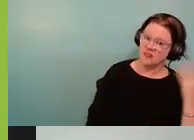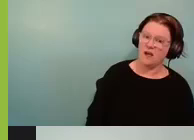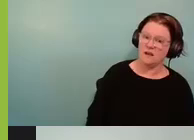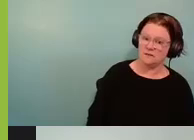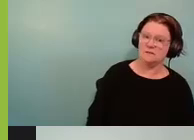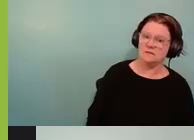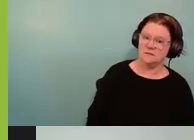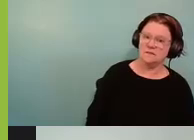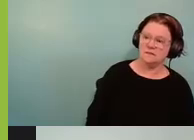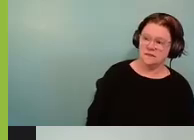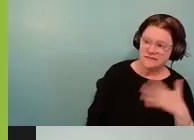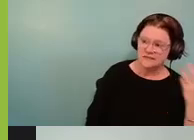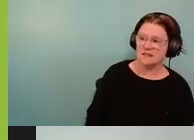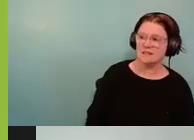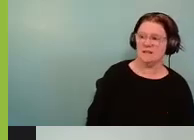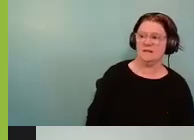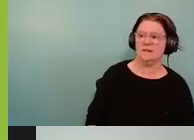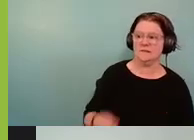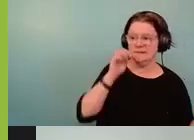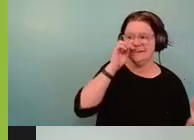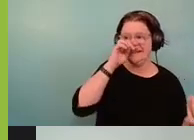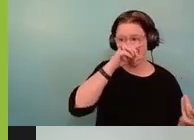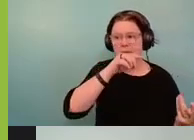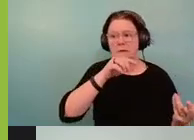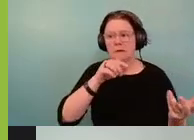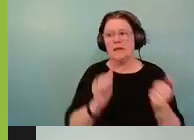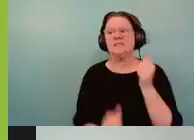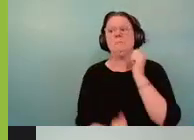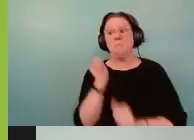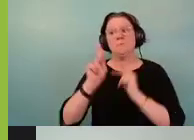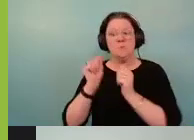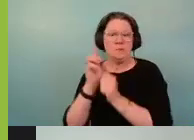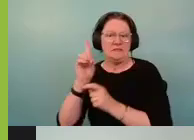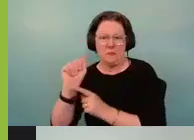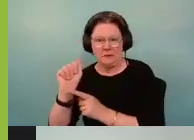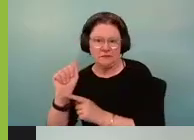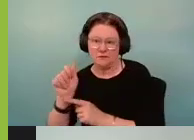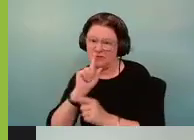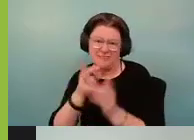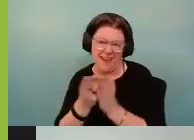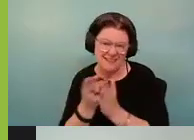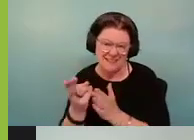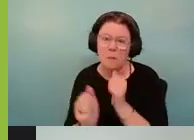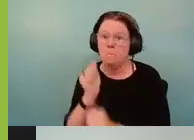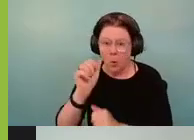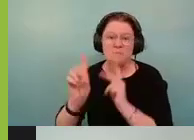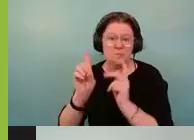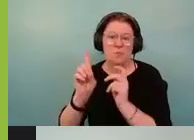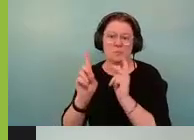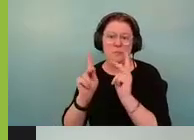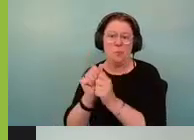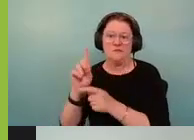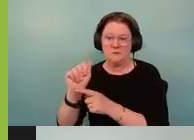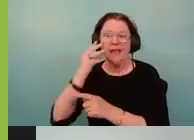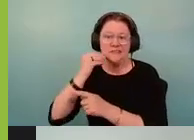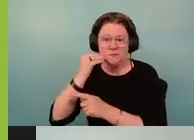honestly, it's probably most people with disabilities will be assaulted or experience